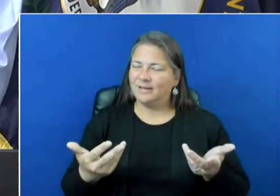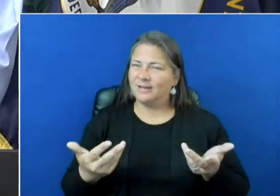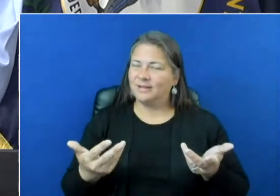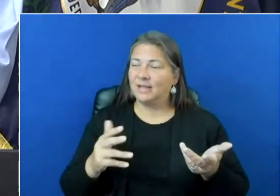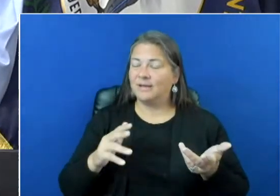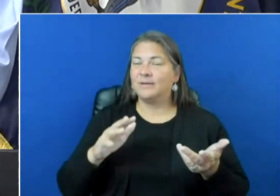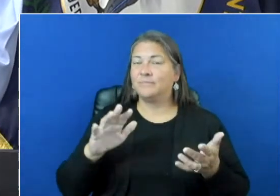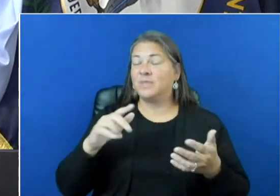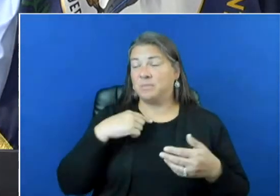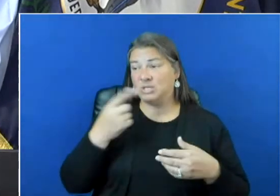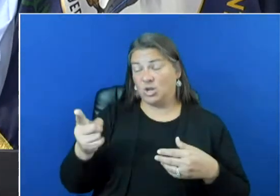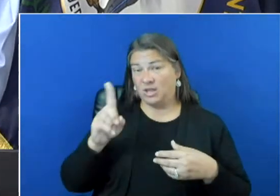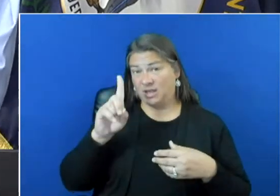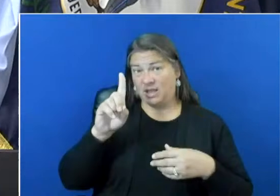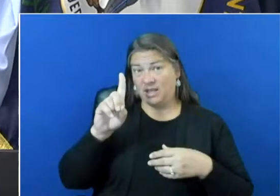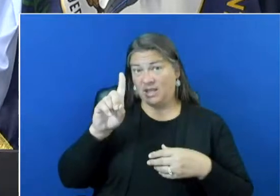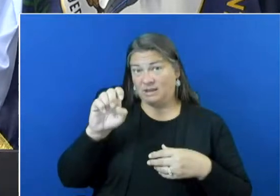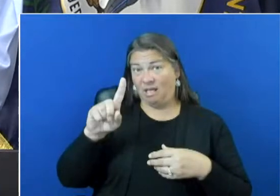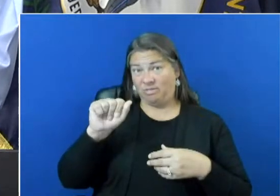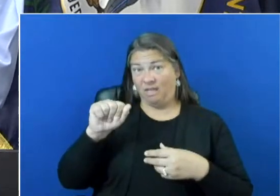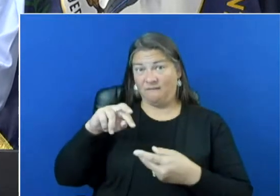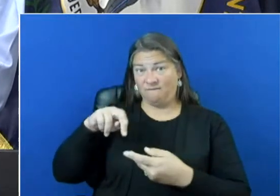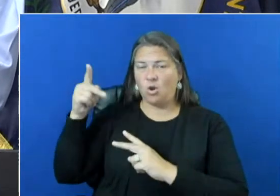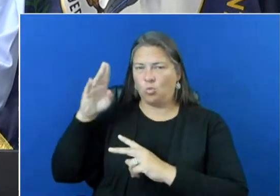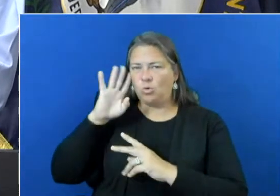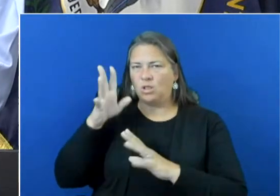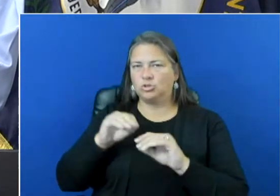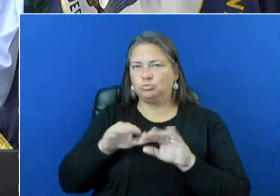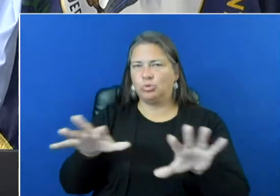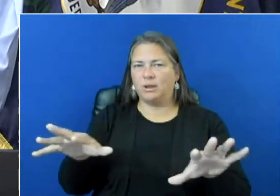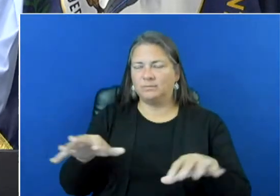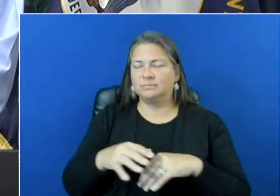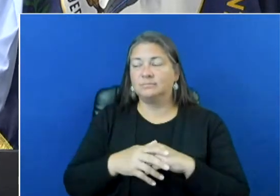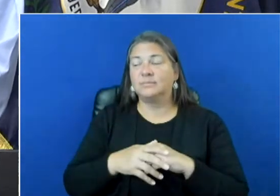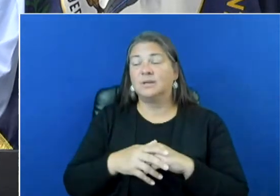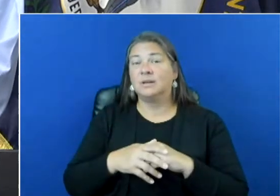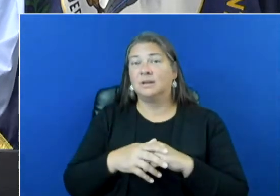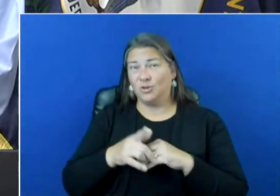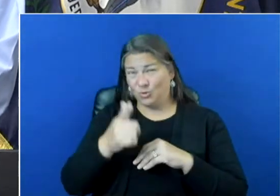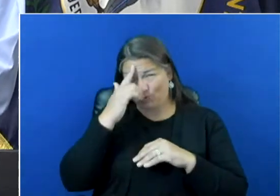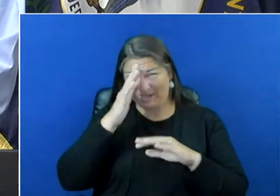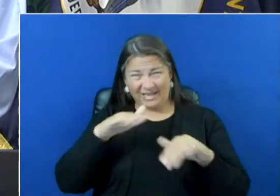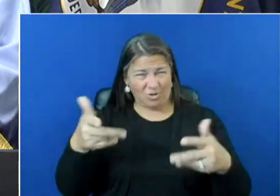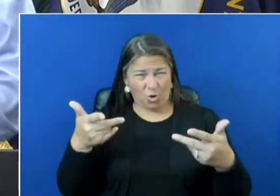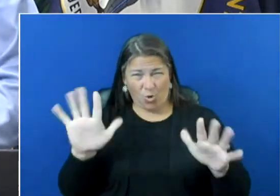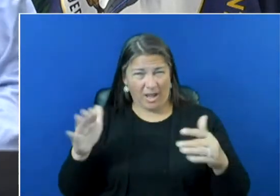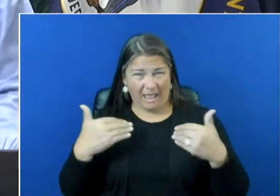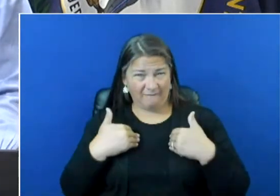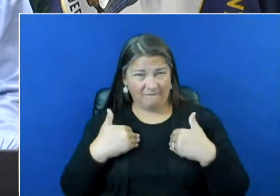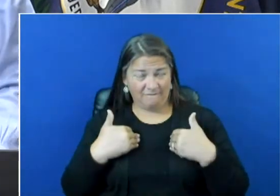Delta variant is going to spread, but in this instance, kids already have it.